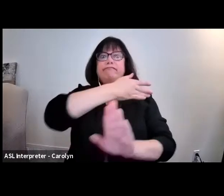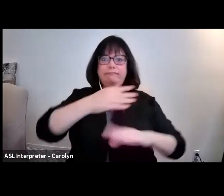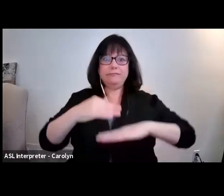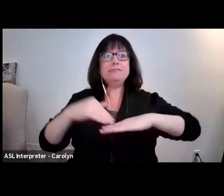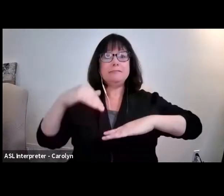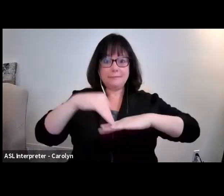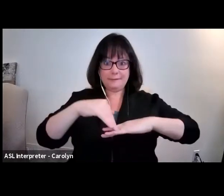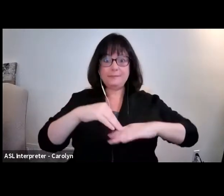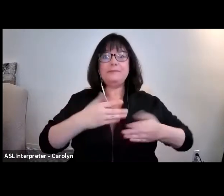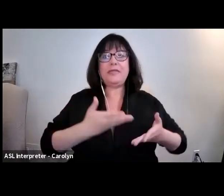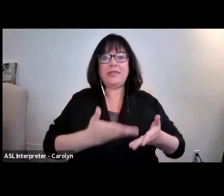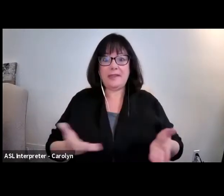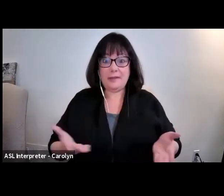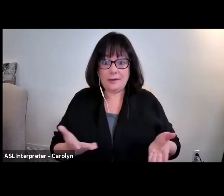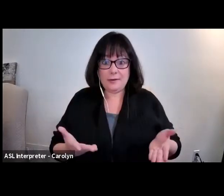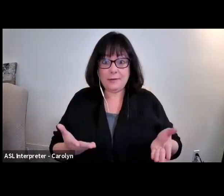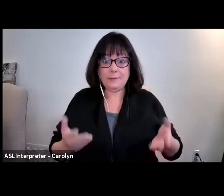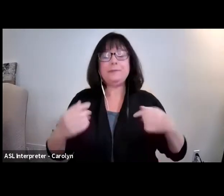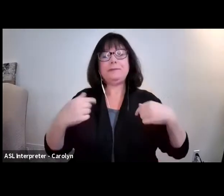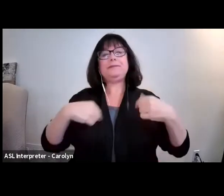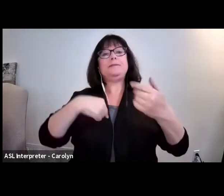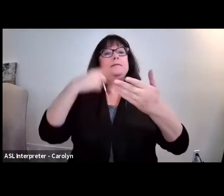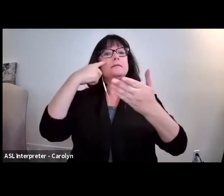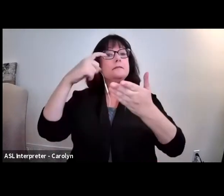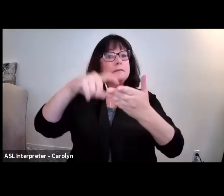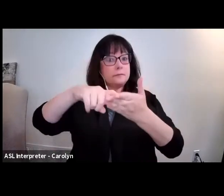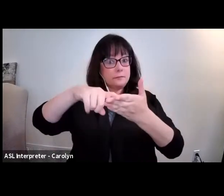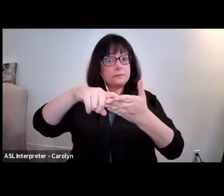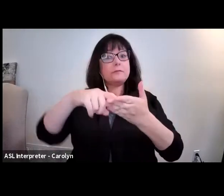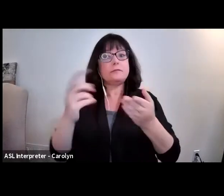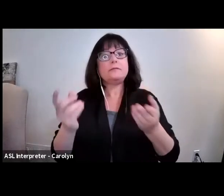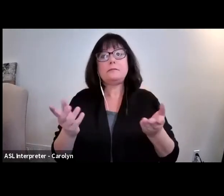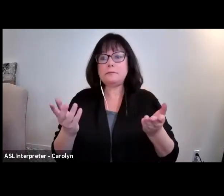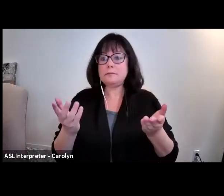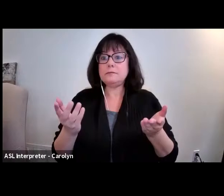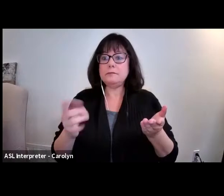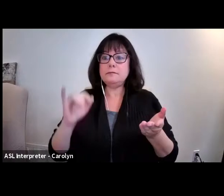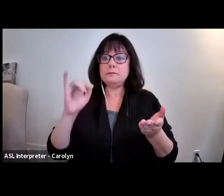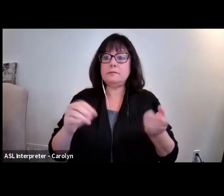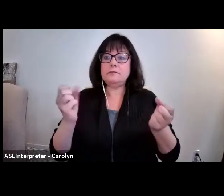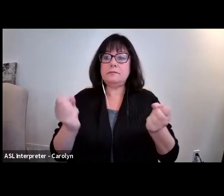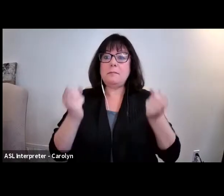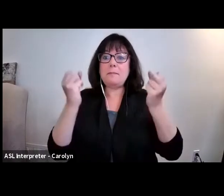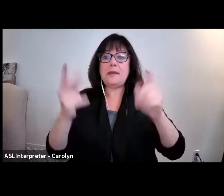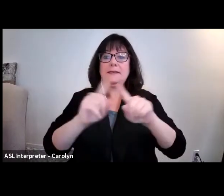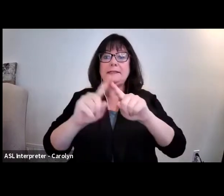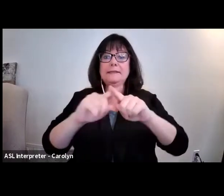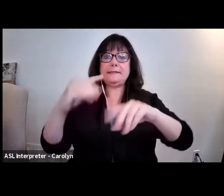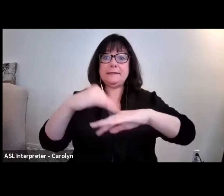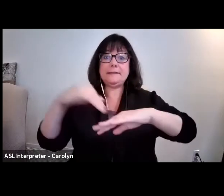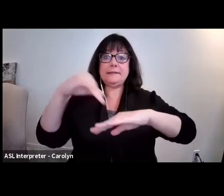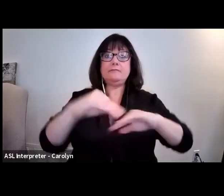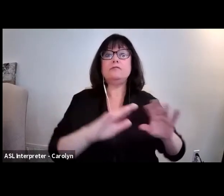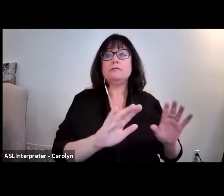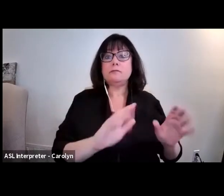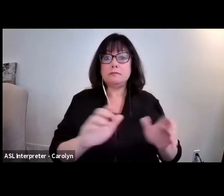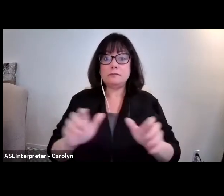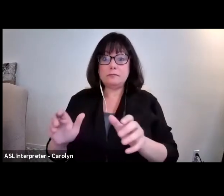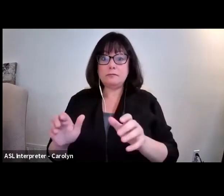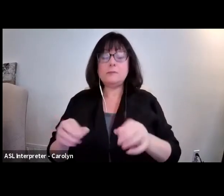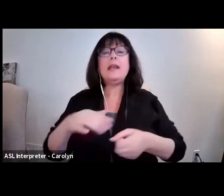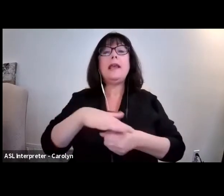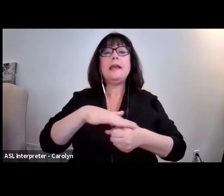its presence on the traditional territory of many Indigenous nations. The area, known as